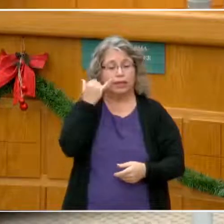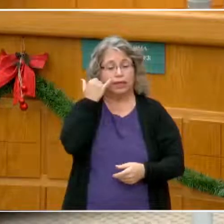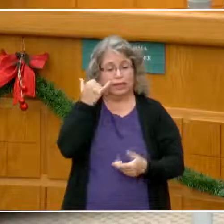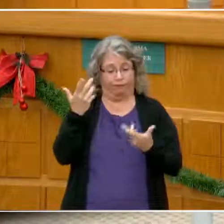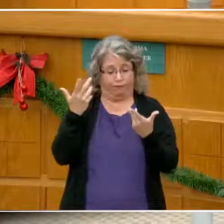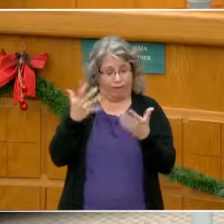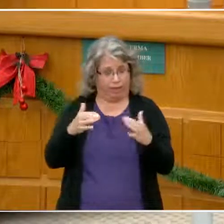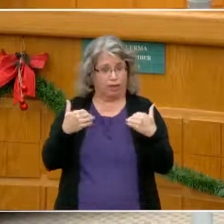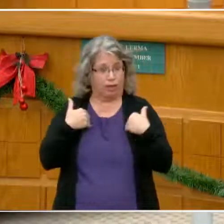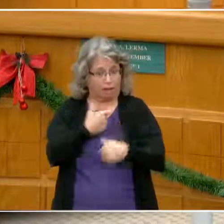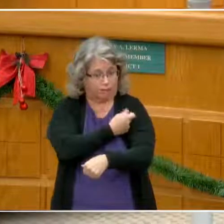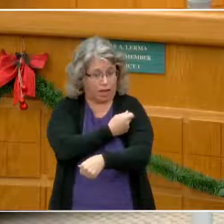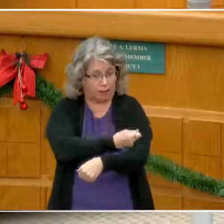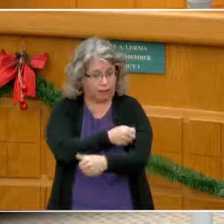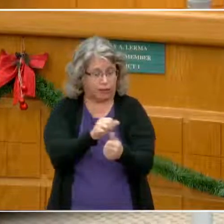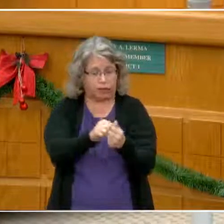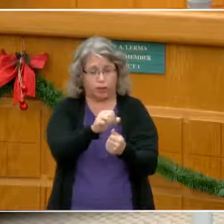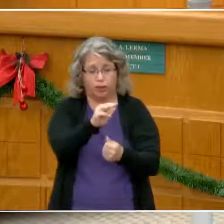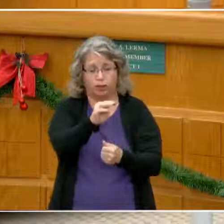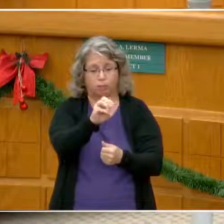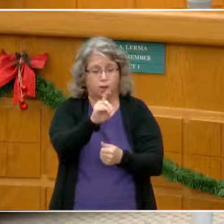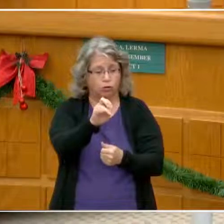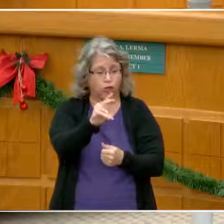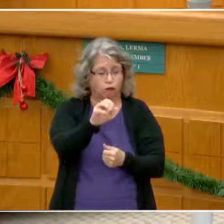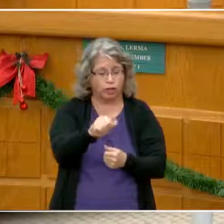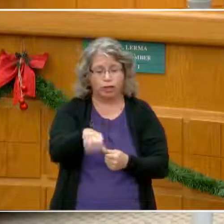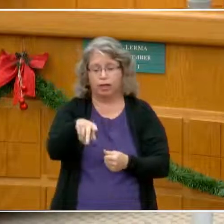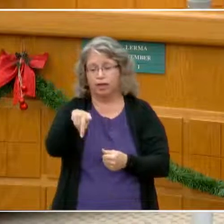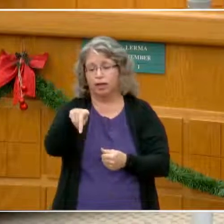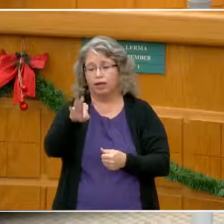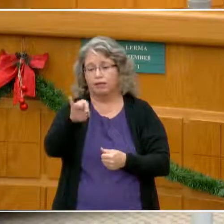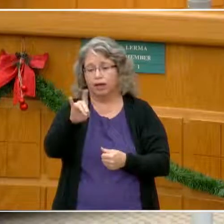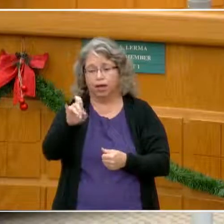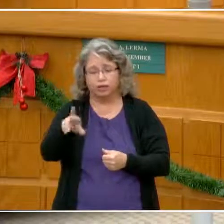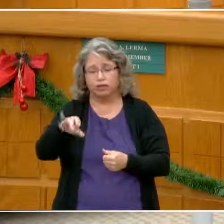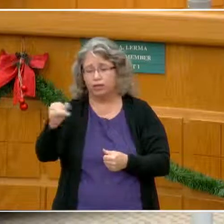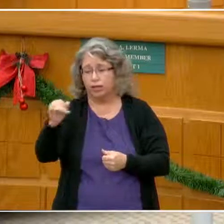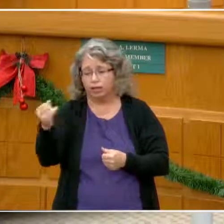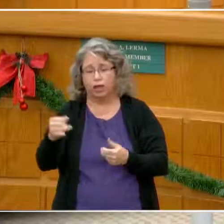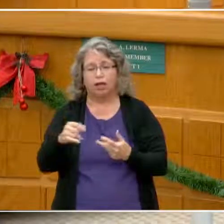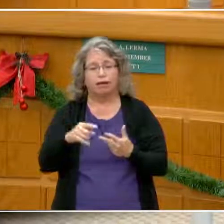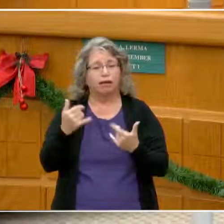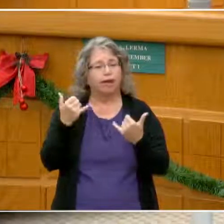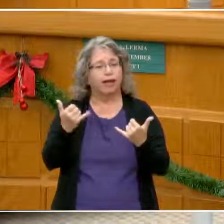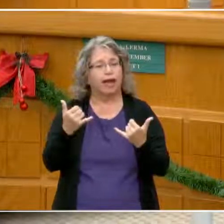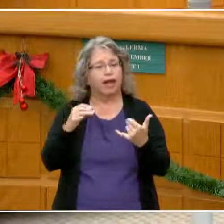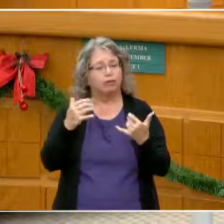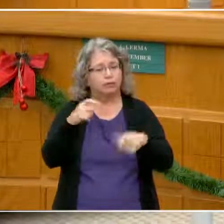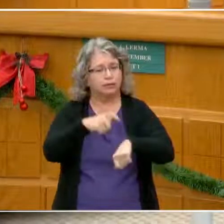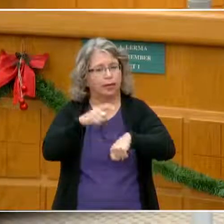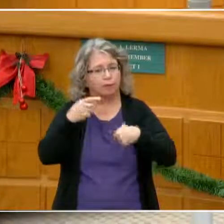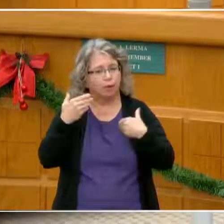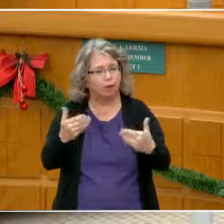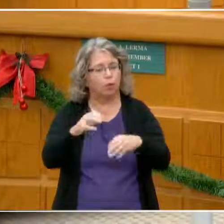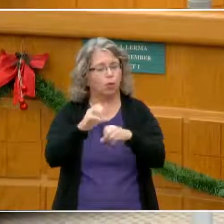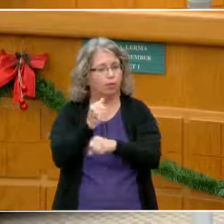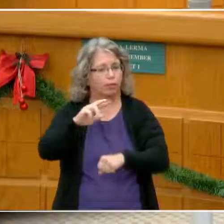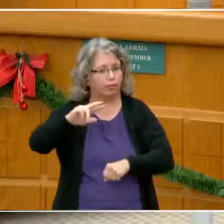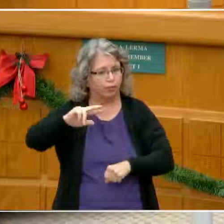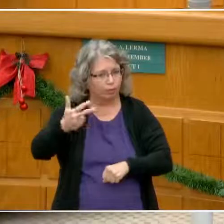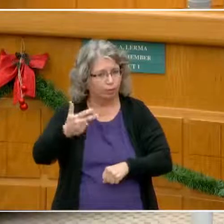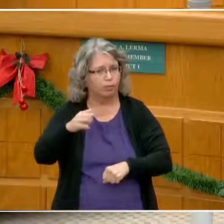go get boosted. The Moderna booster is recommended 6 months after your second vaccination if you're 18 and